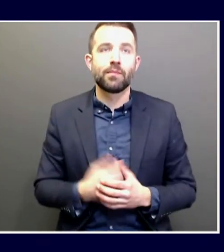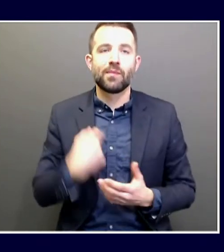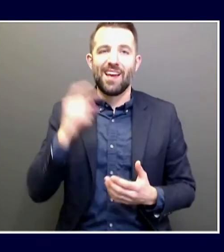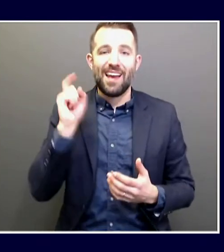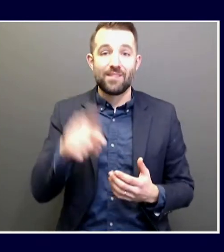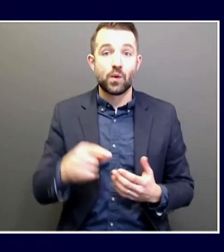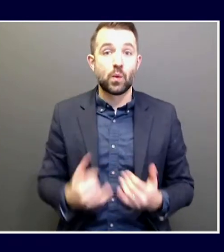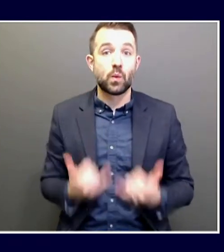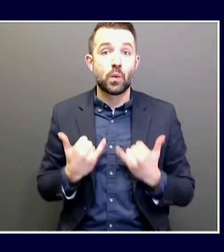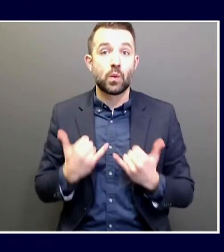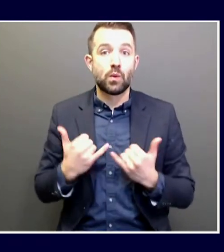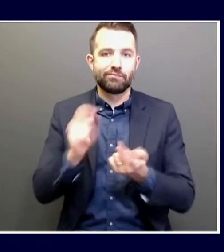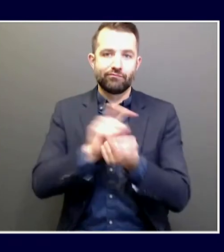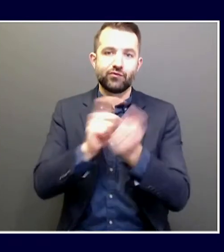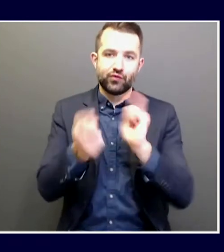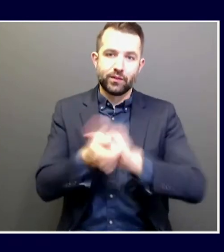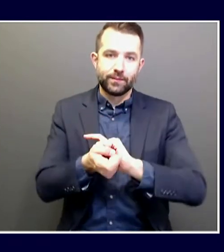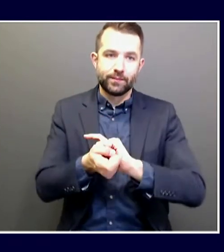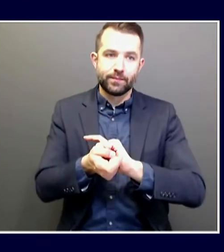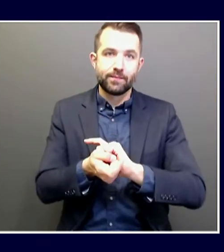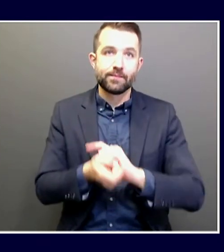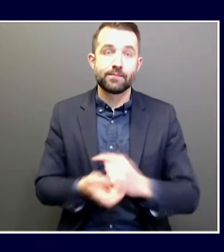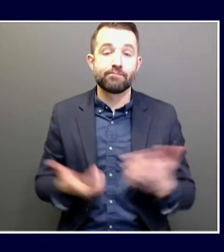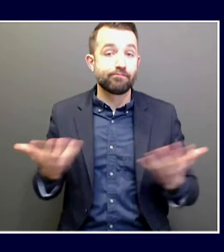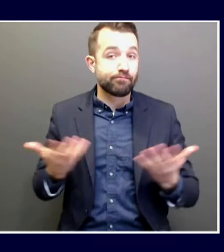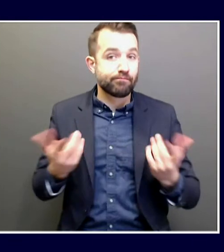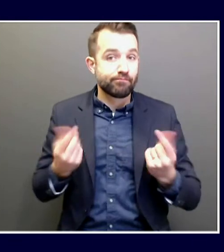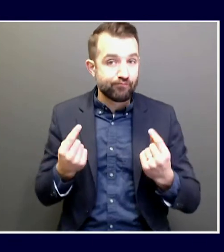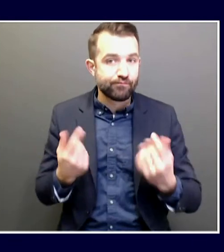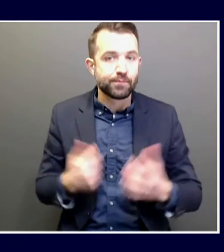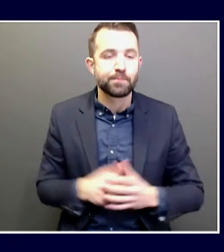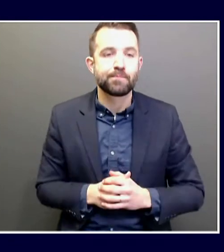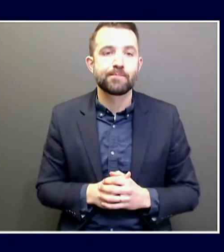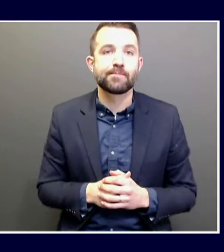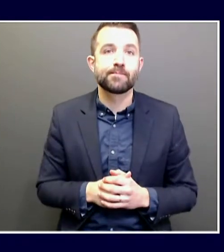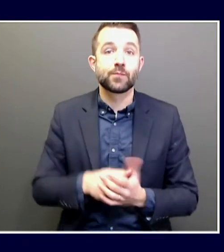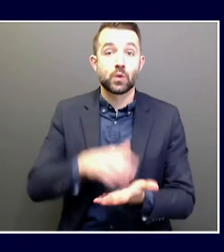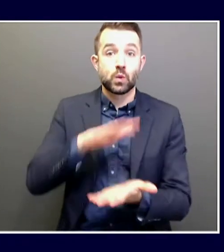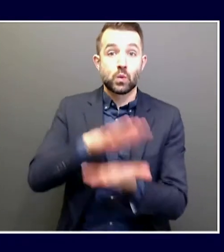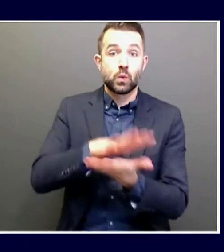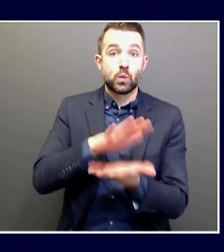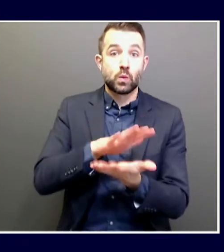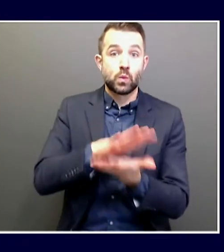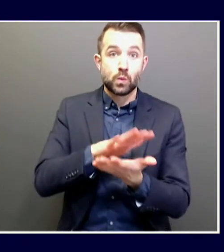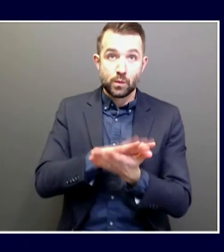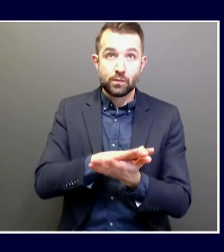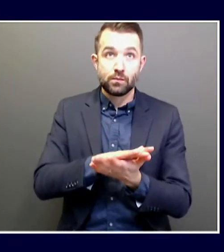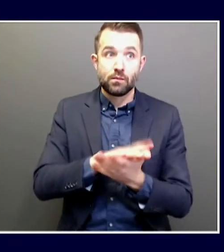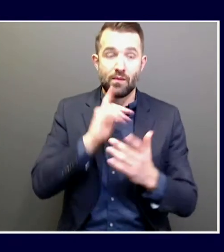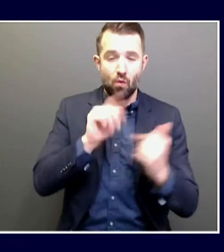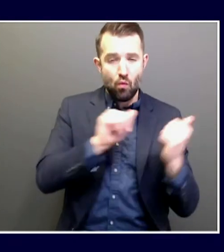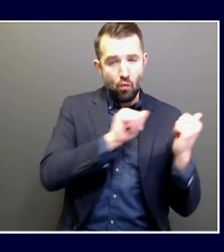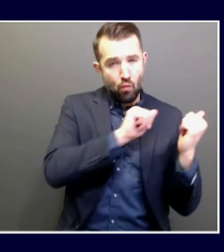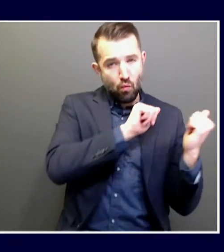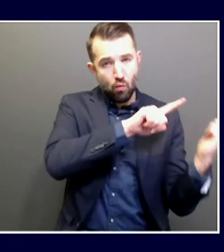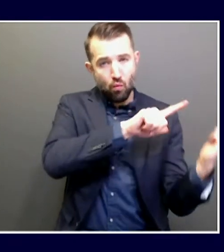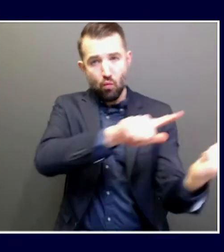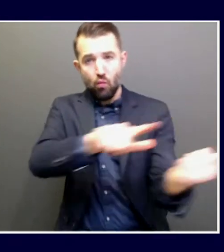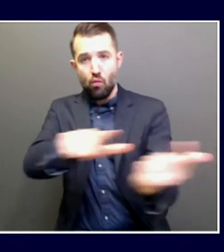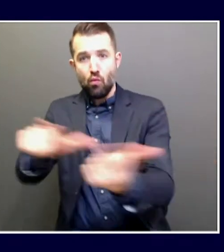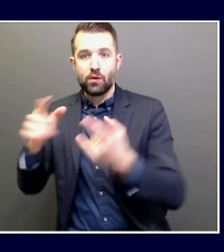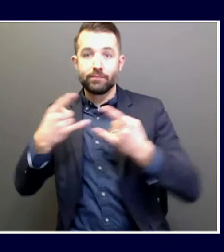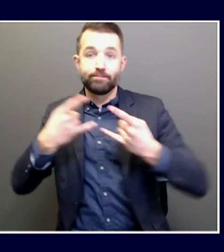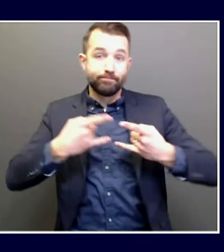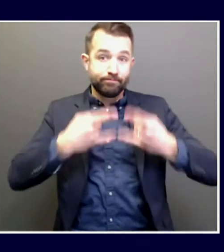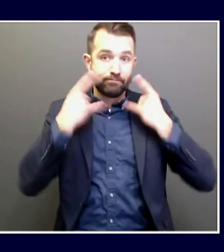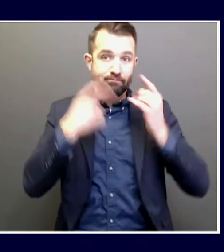change is that only schools that have a universal masking requirement in place may safely